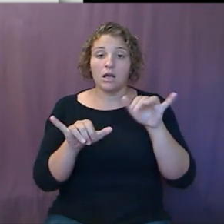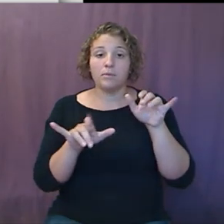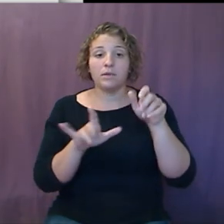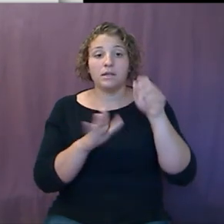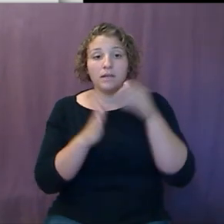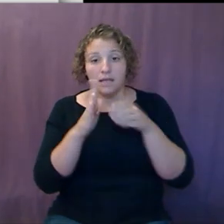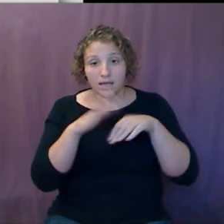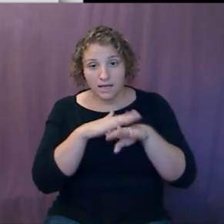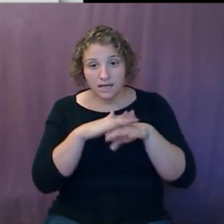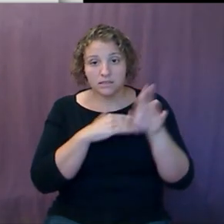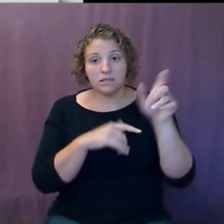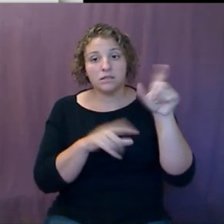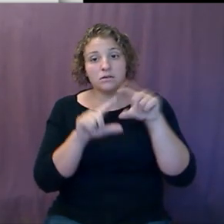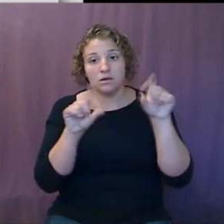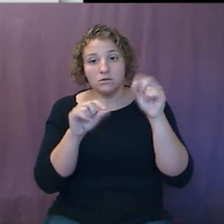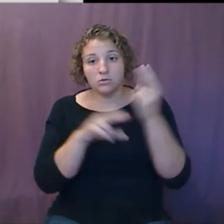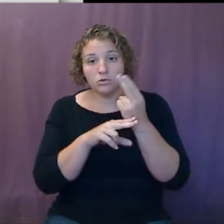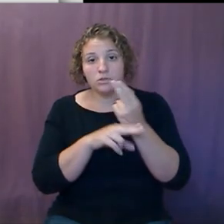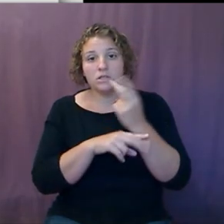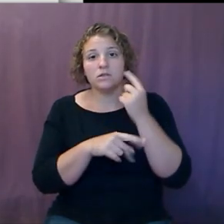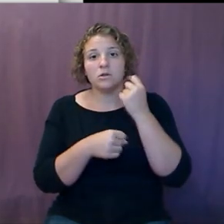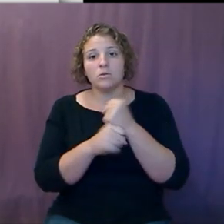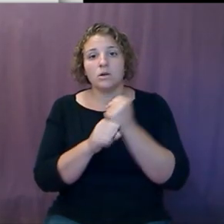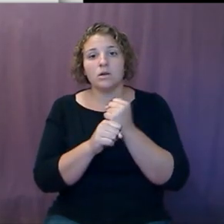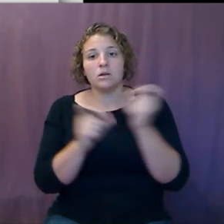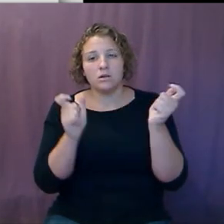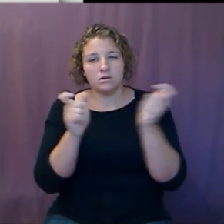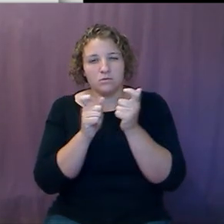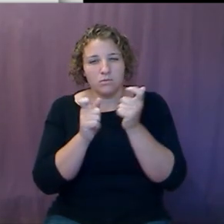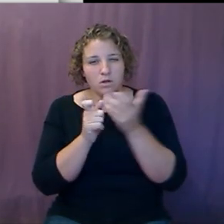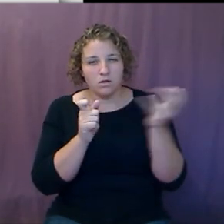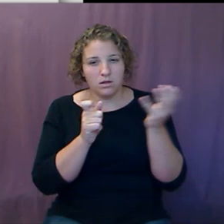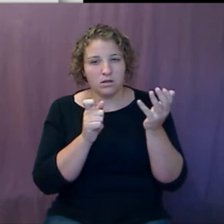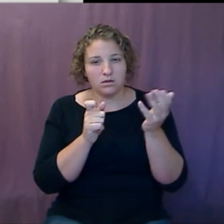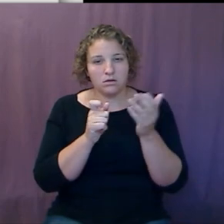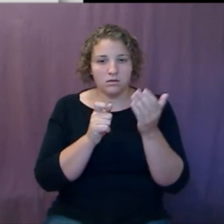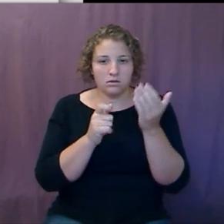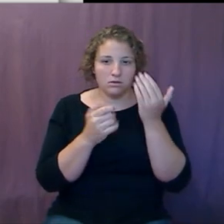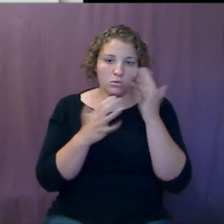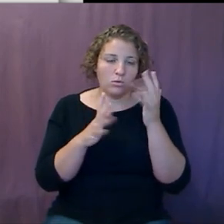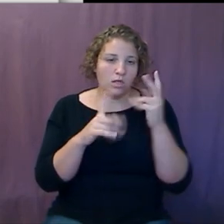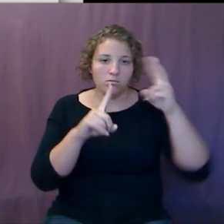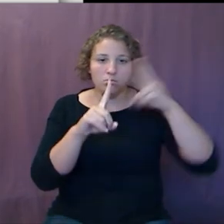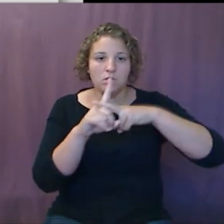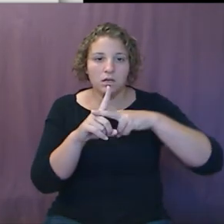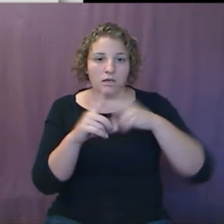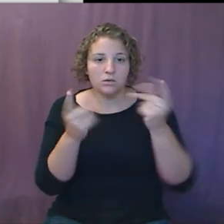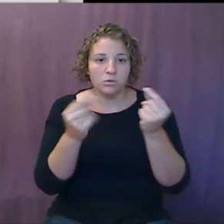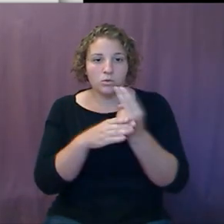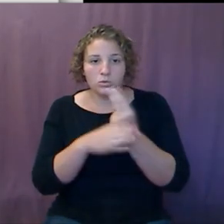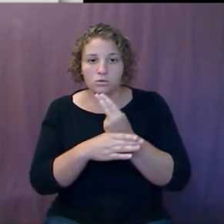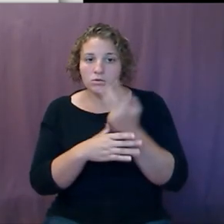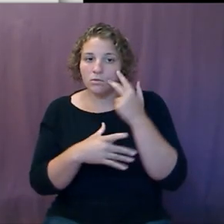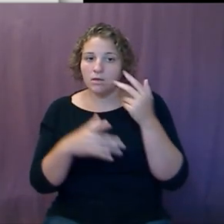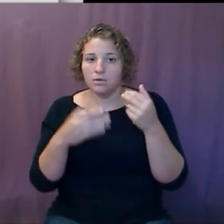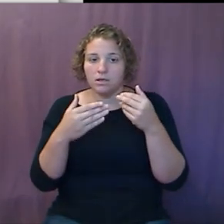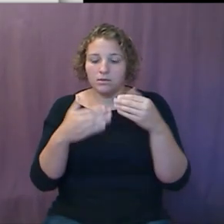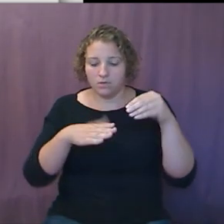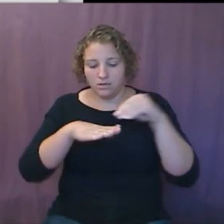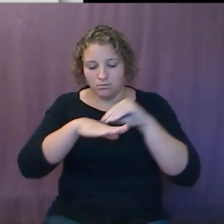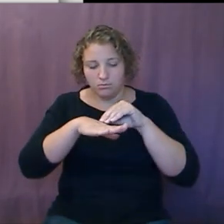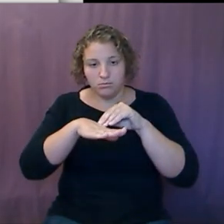access so here's the military working on a very small kind of sliver and again who knows how they could deploy it maybe even eventually implant it we'll find out but